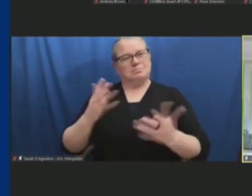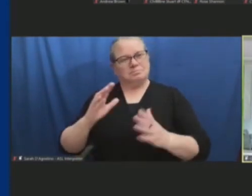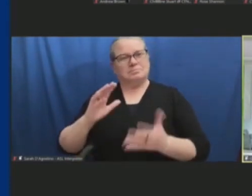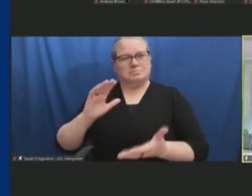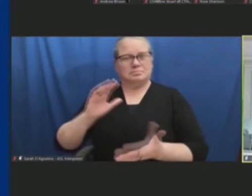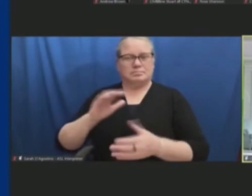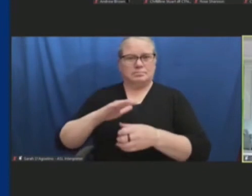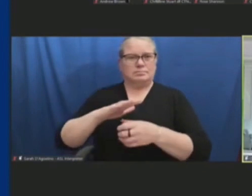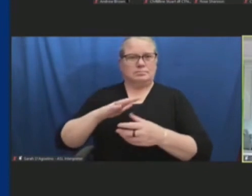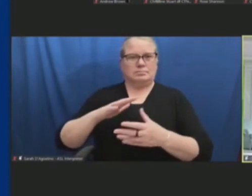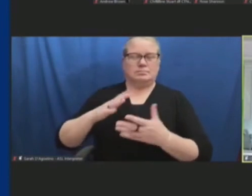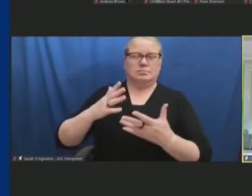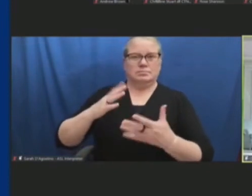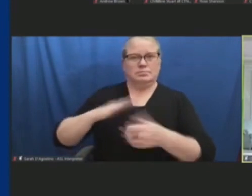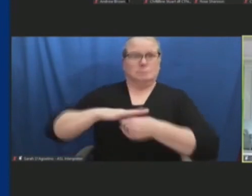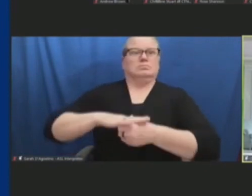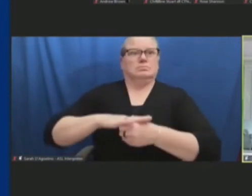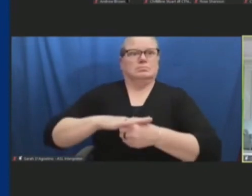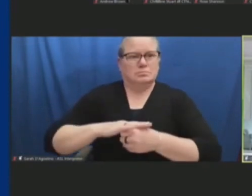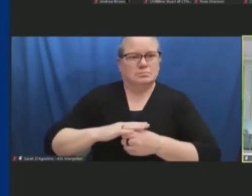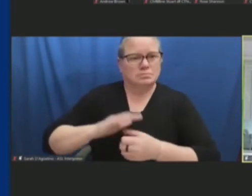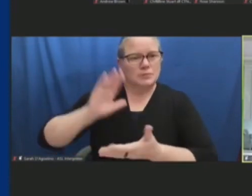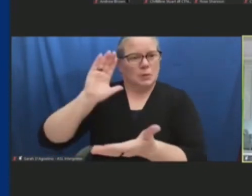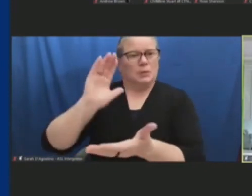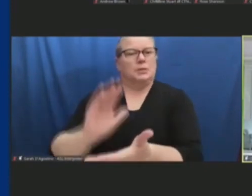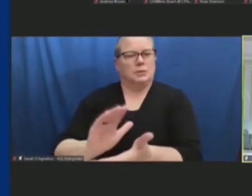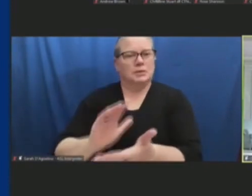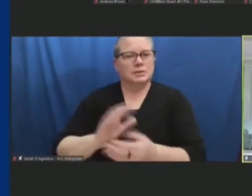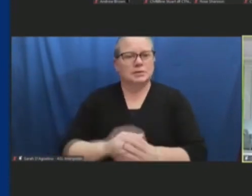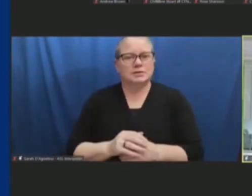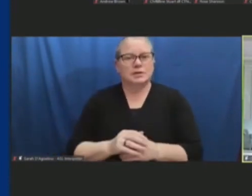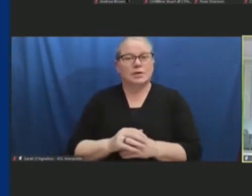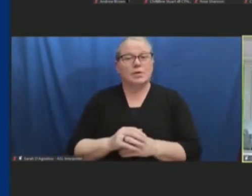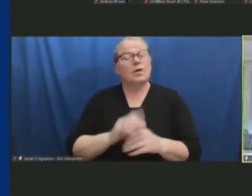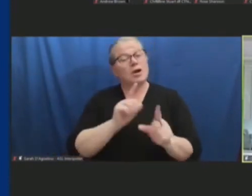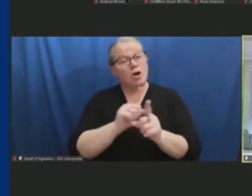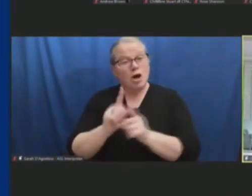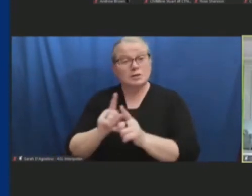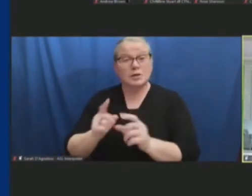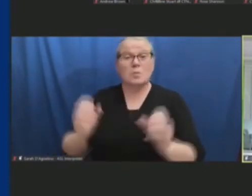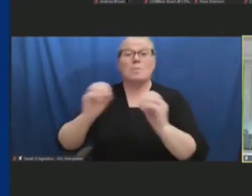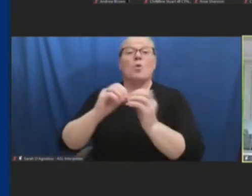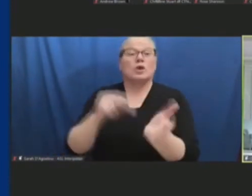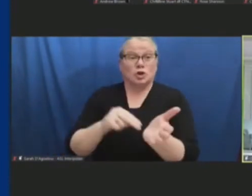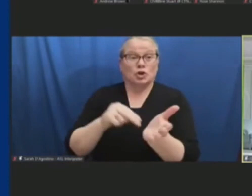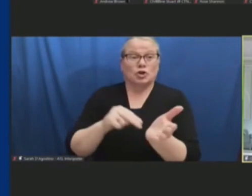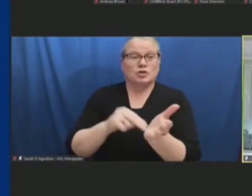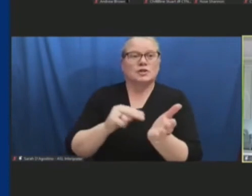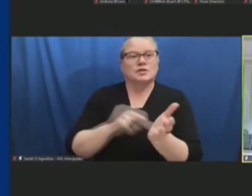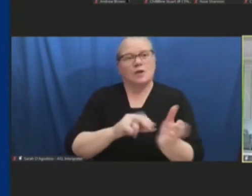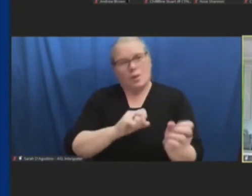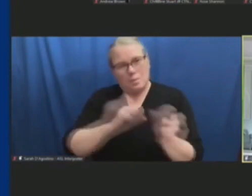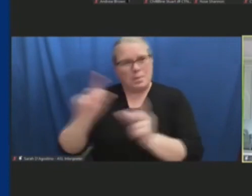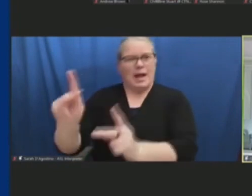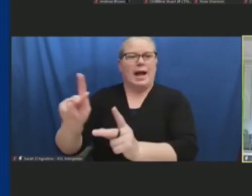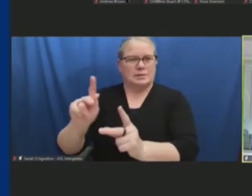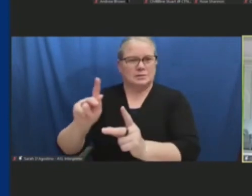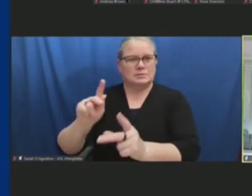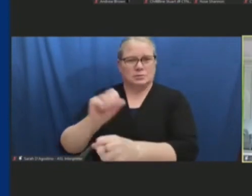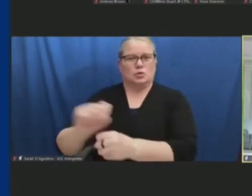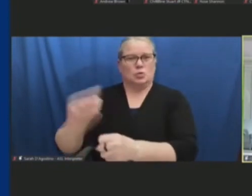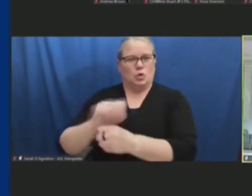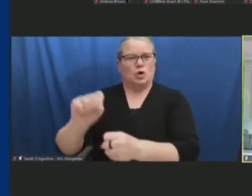as importantly, I think we have more nurses coming back onto the battlefield than leaving due to quarantine